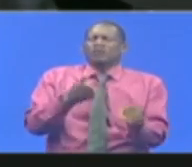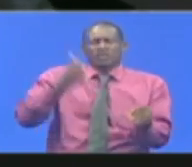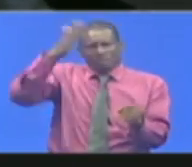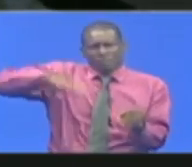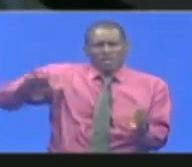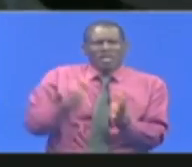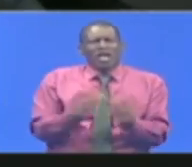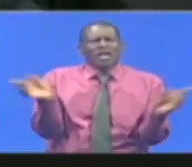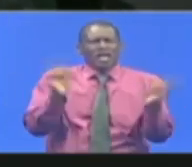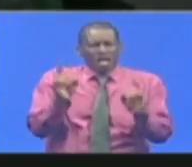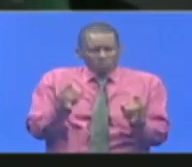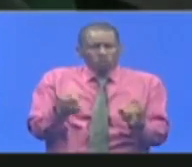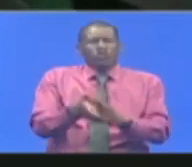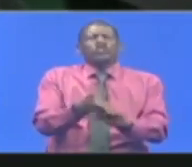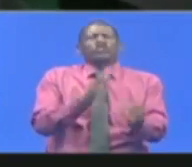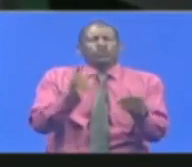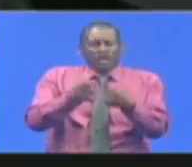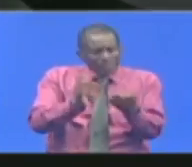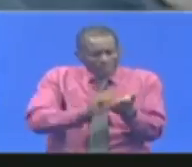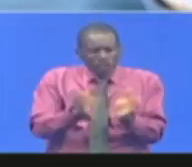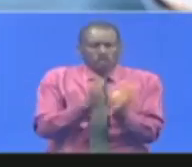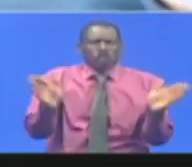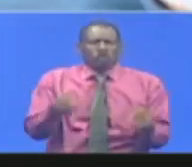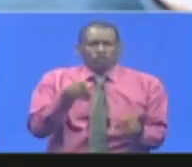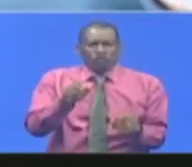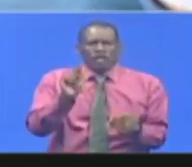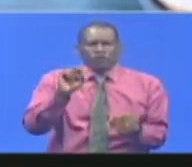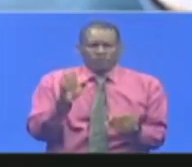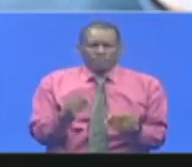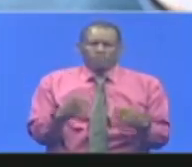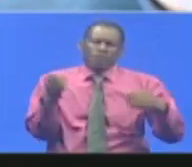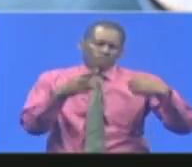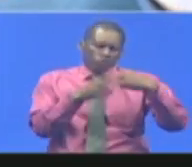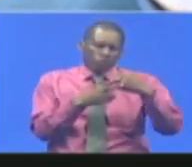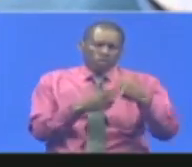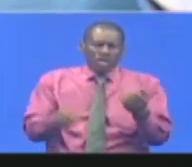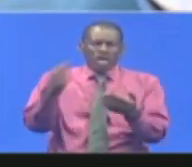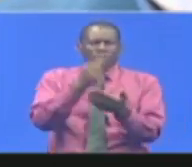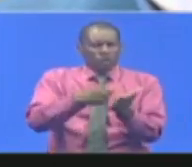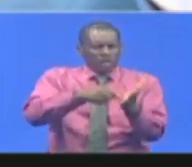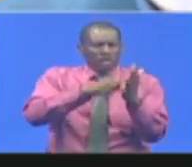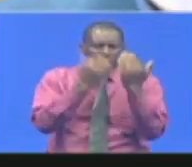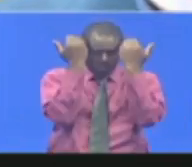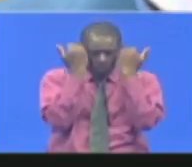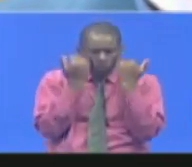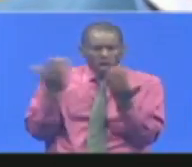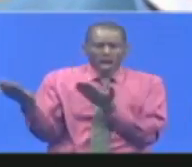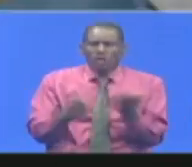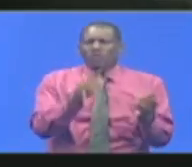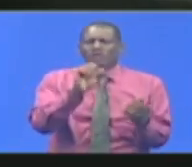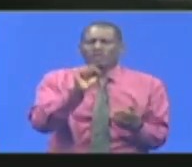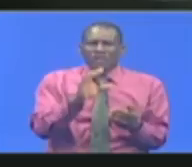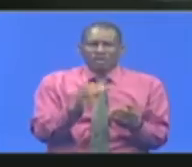of Secretary General as long as I'm elected. In July, the Employment and Labor Court allowed TSC